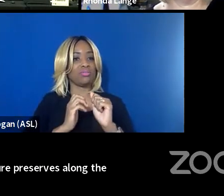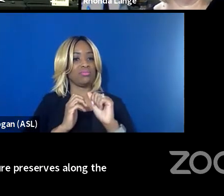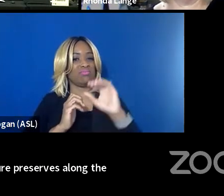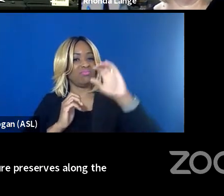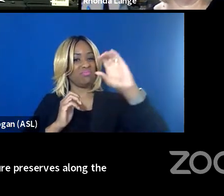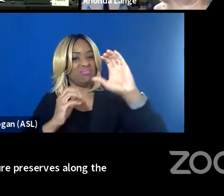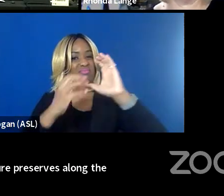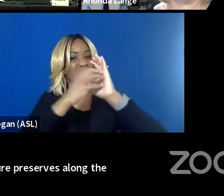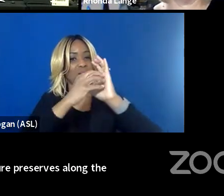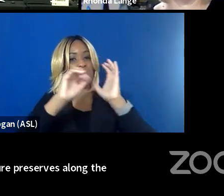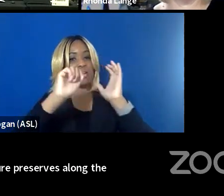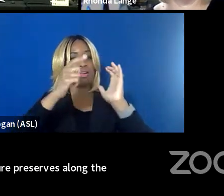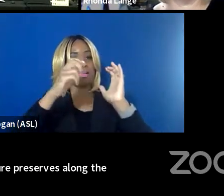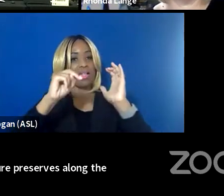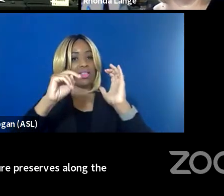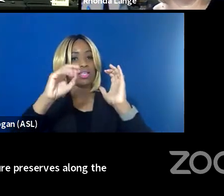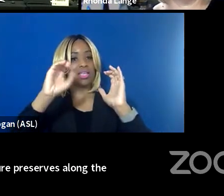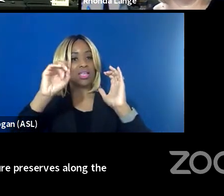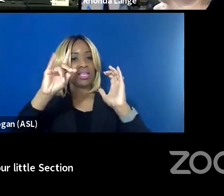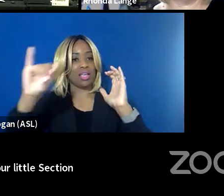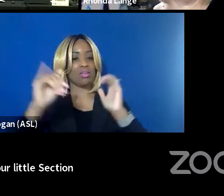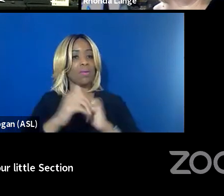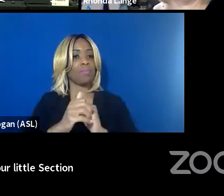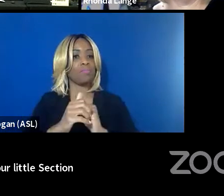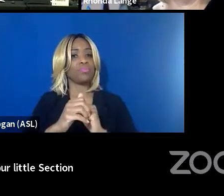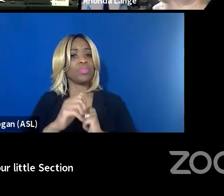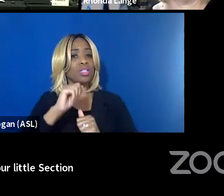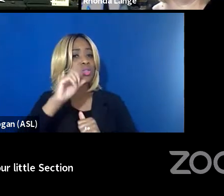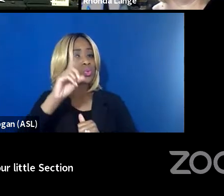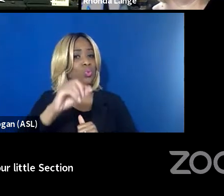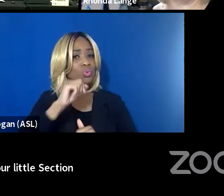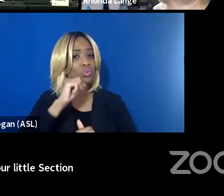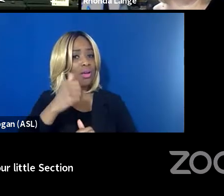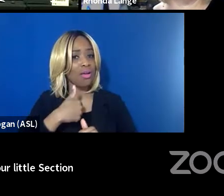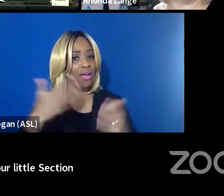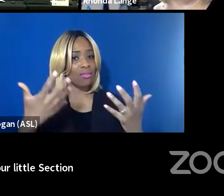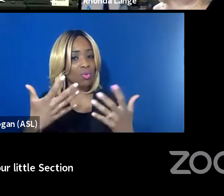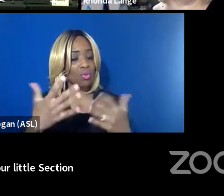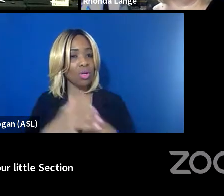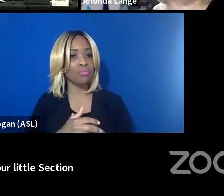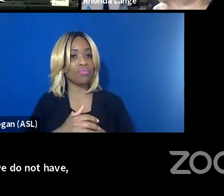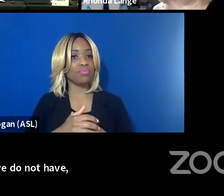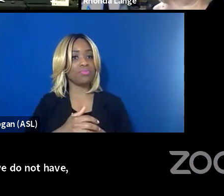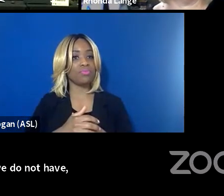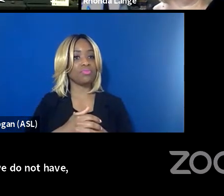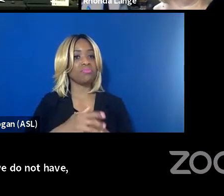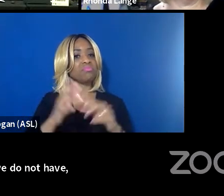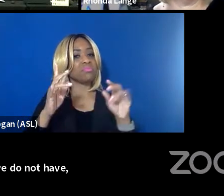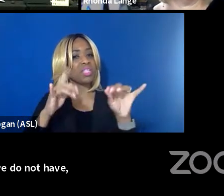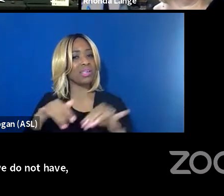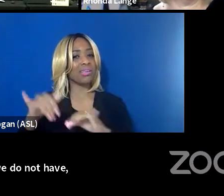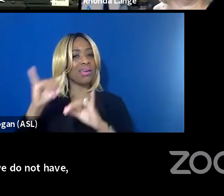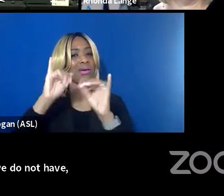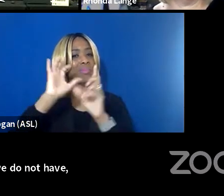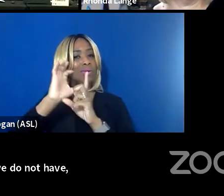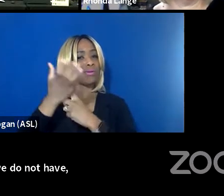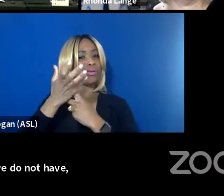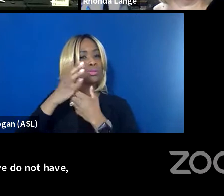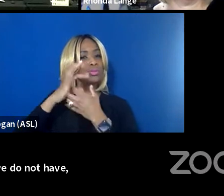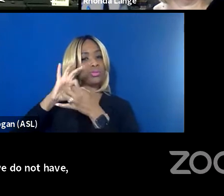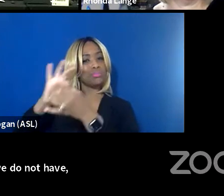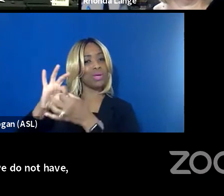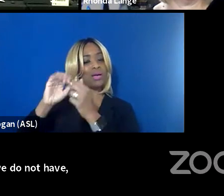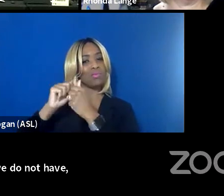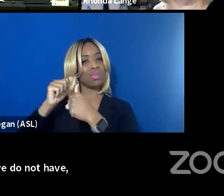Allegan County. What we do not have, however, is a real common cultural bond with